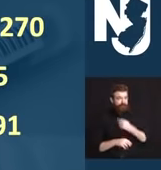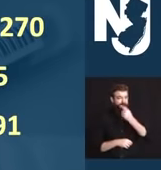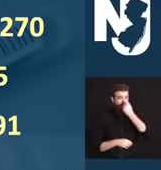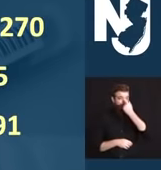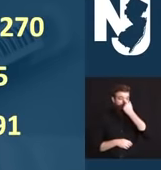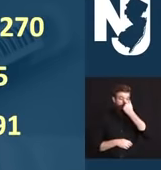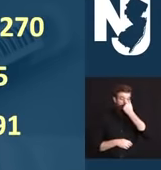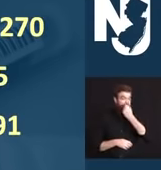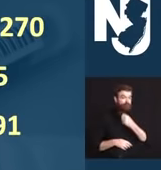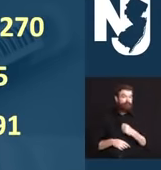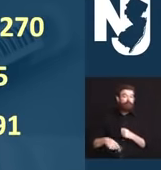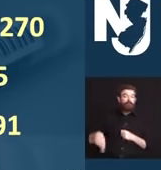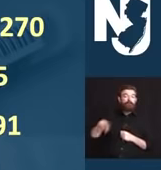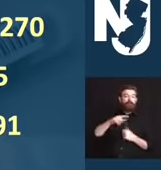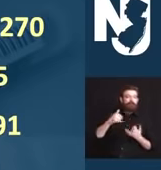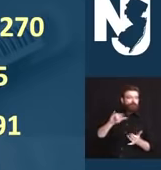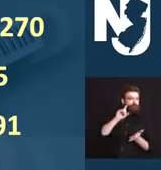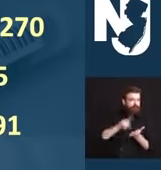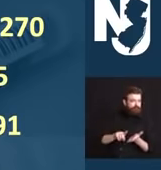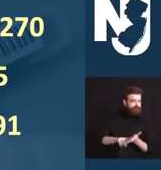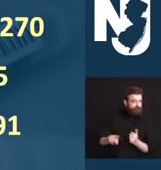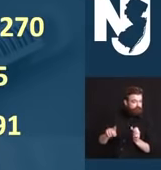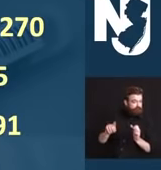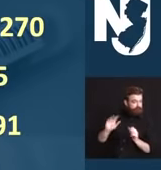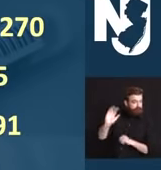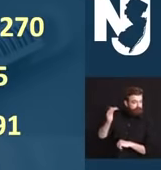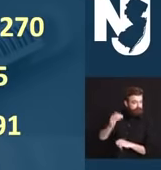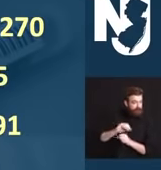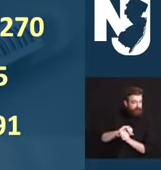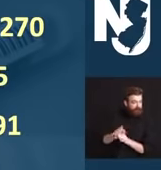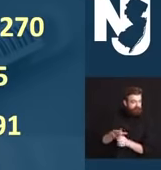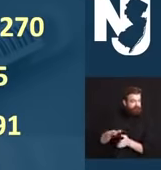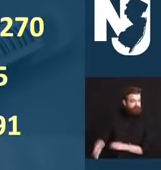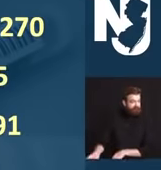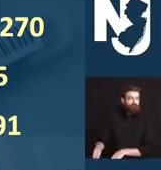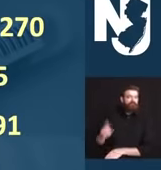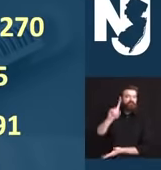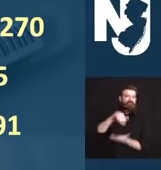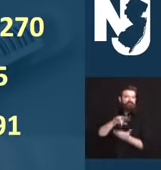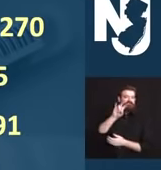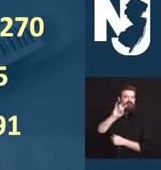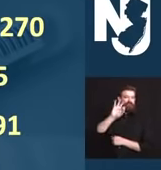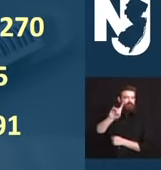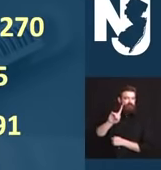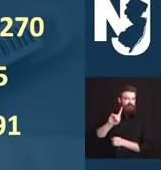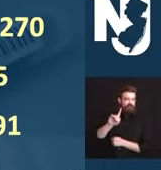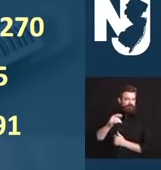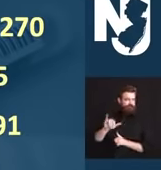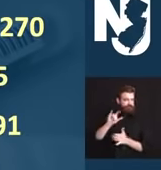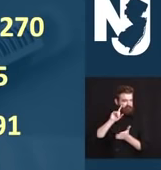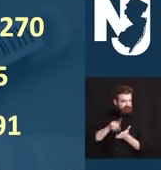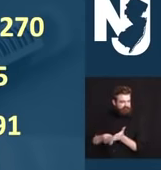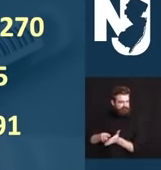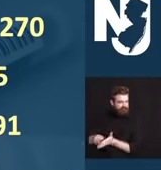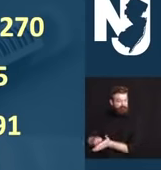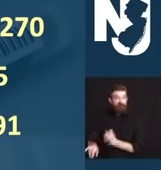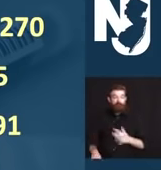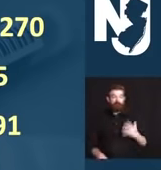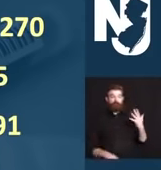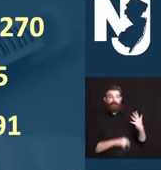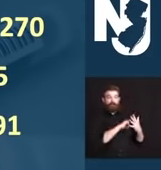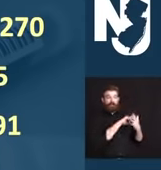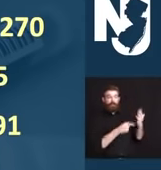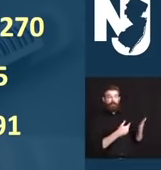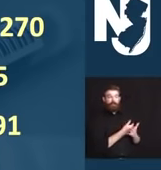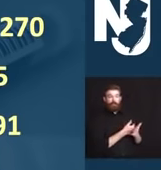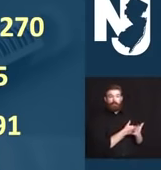1,791. All of the deaths the 5 we're reporting today are actually from the past 5 days. 2 are from September